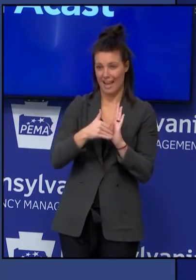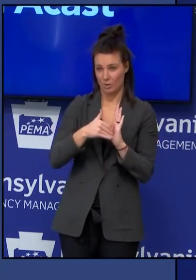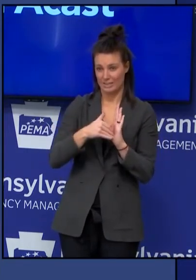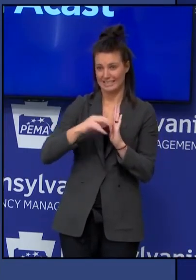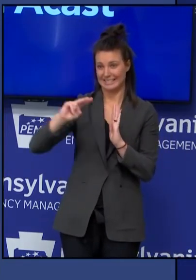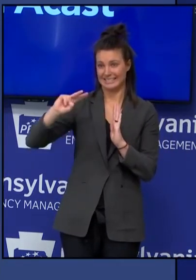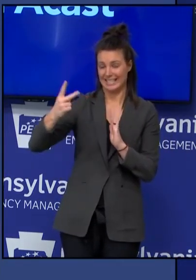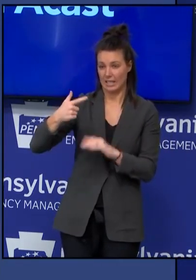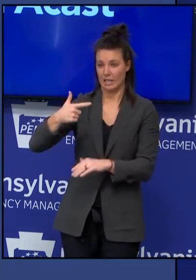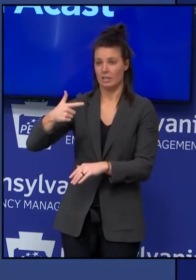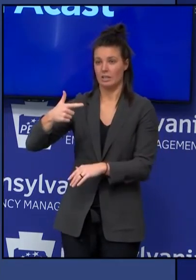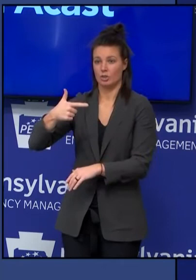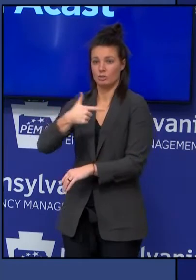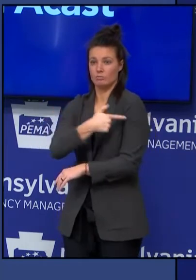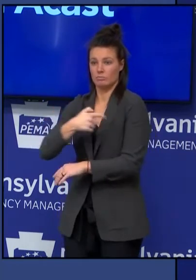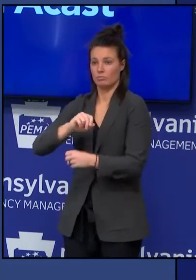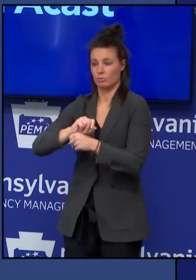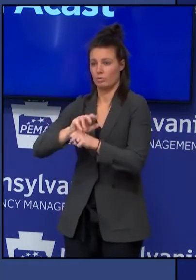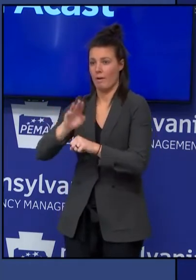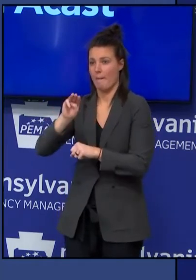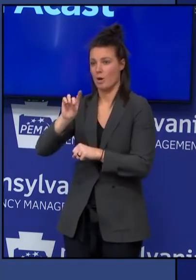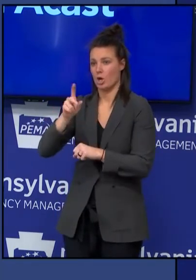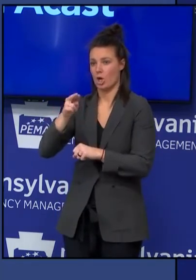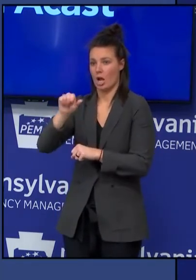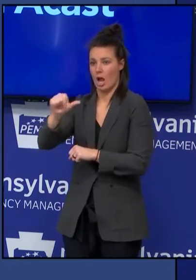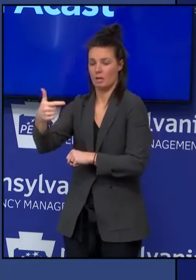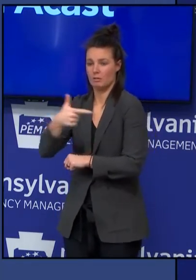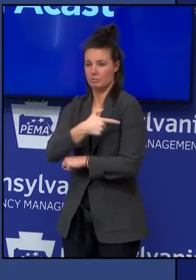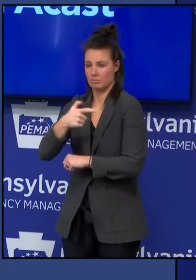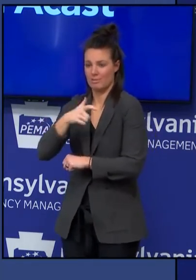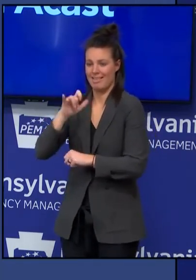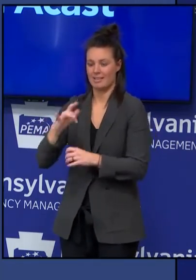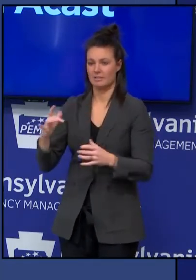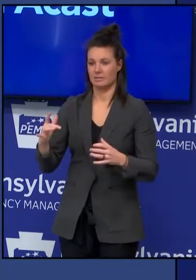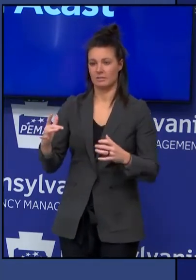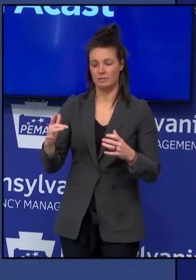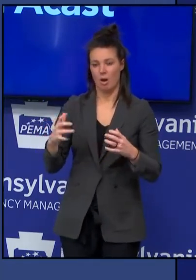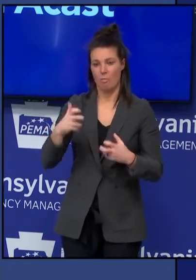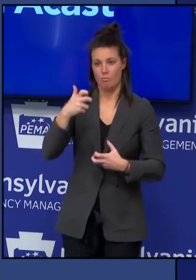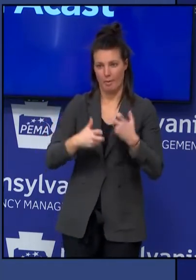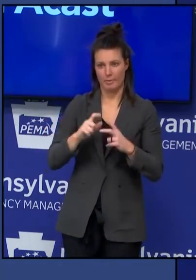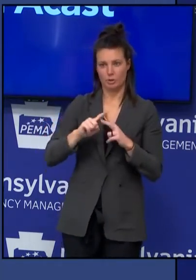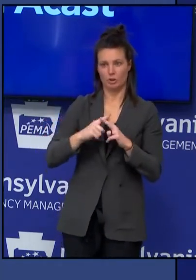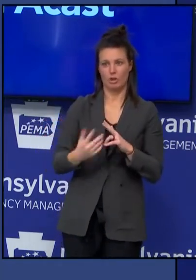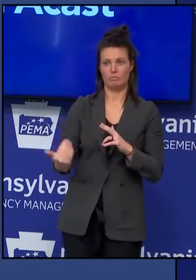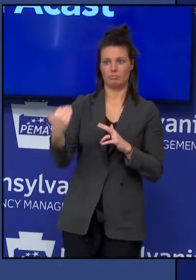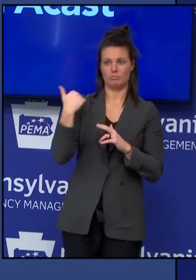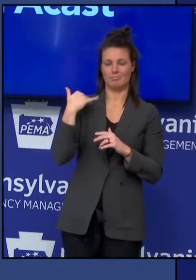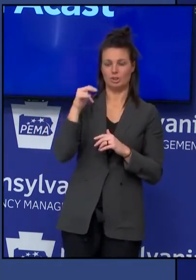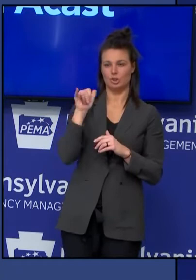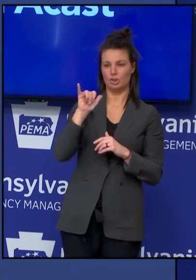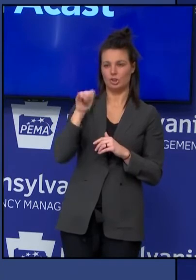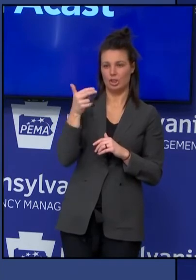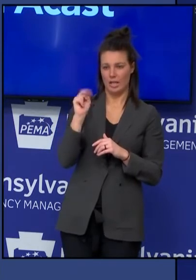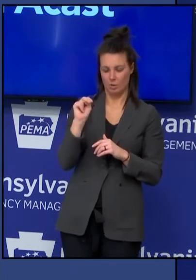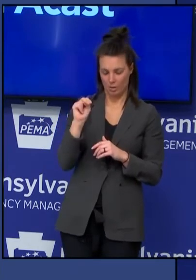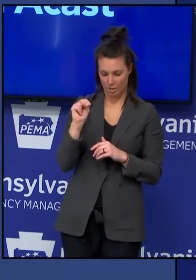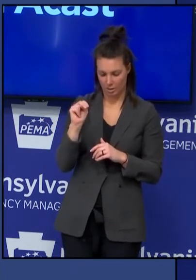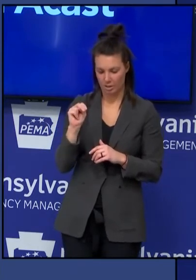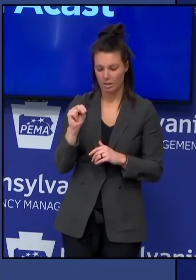second doses of Moderna. And so this is a compounding problem that started in the beginning of January, when